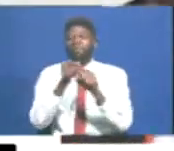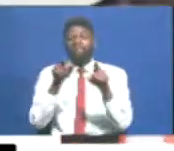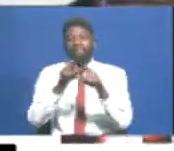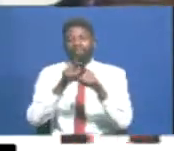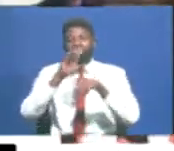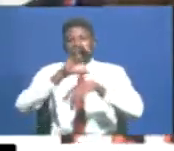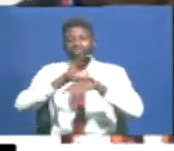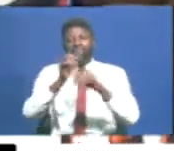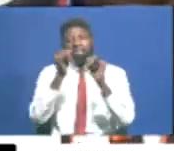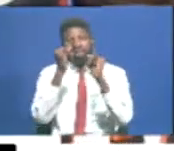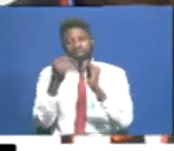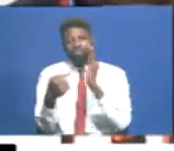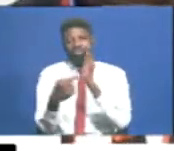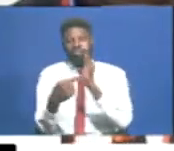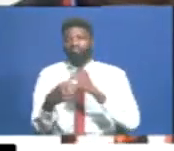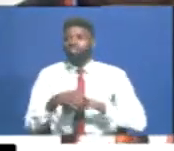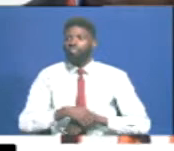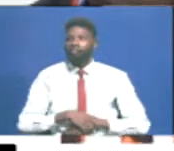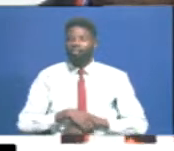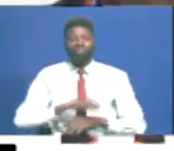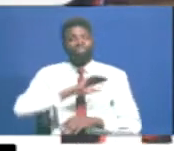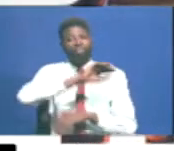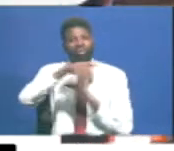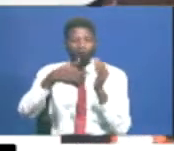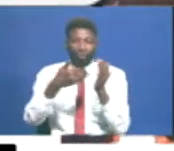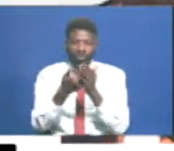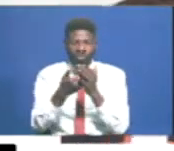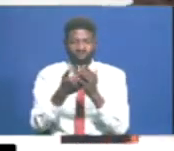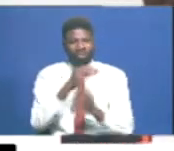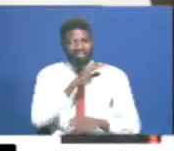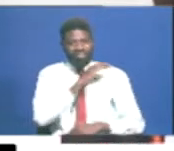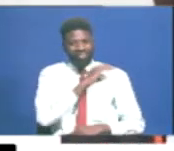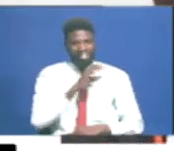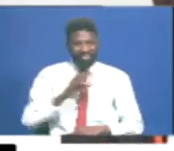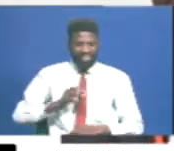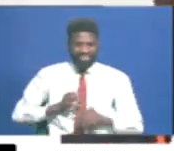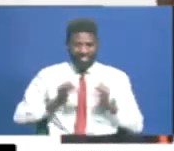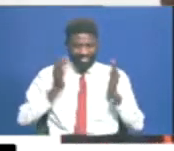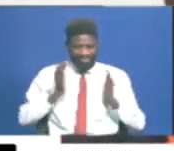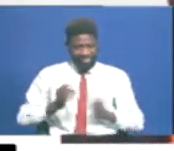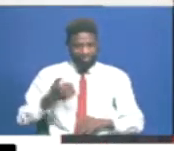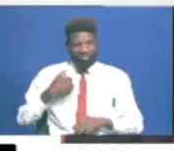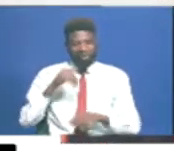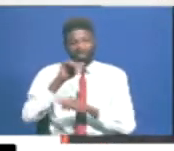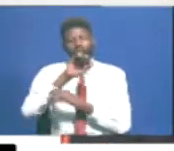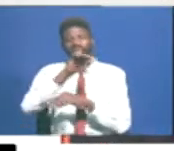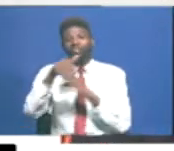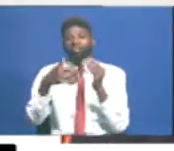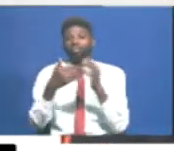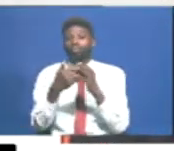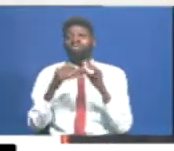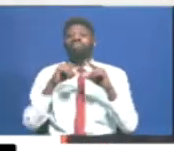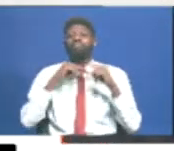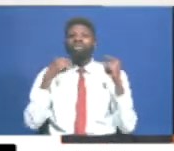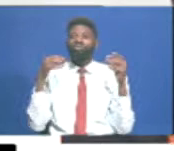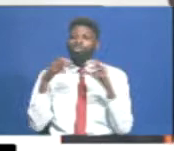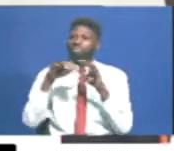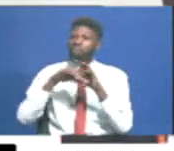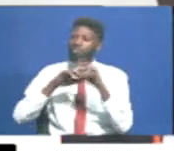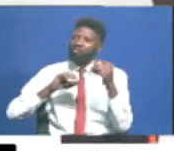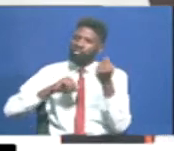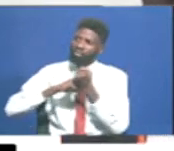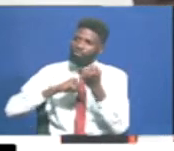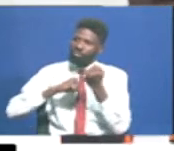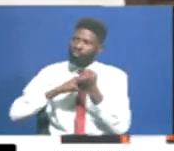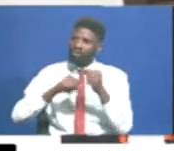the Christians of this diocese, very able Christians, I call upon all my clergy who are very supportive. I call upon all